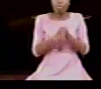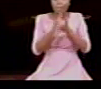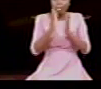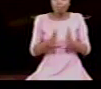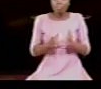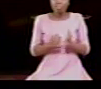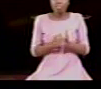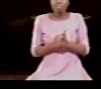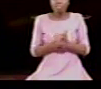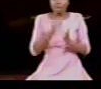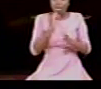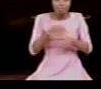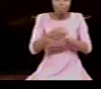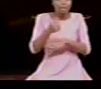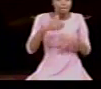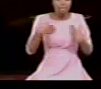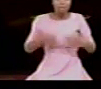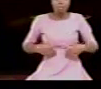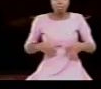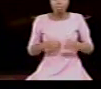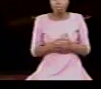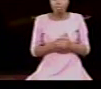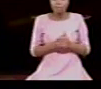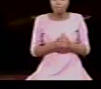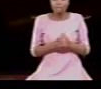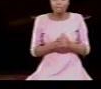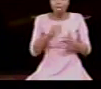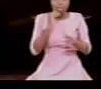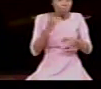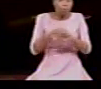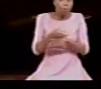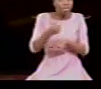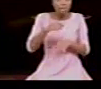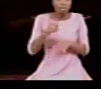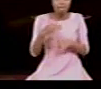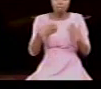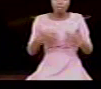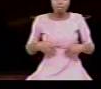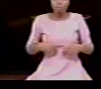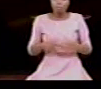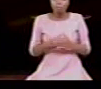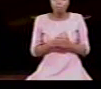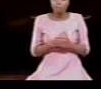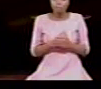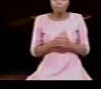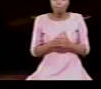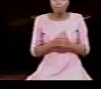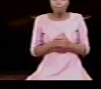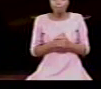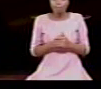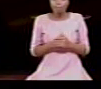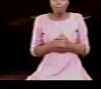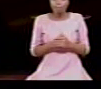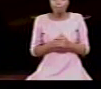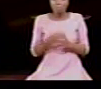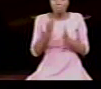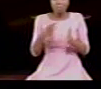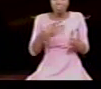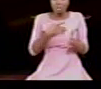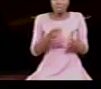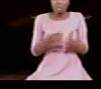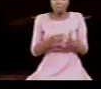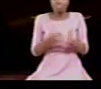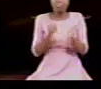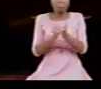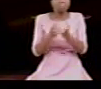force anybody. Know what I do here? Don't force anybody. I say, this is the need we have. If you like, that's